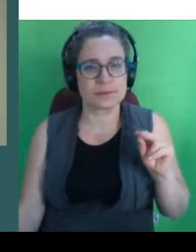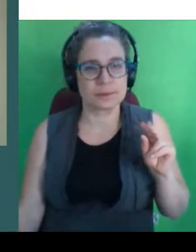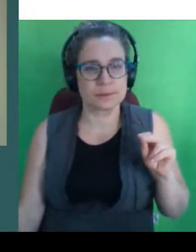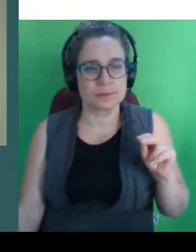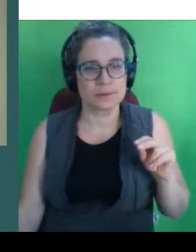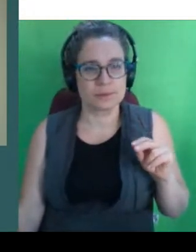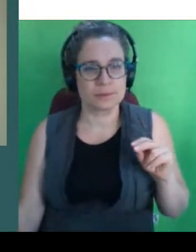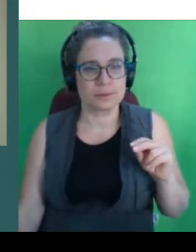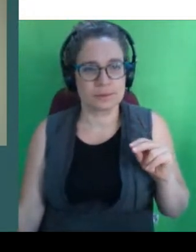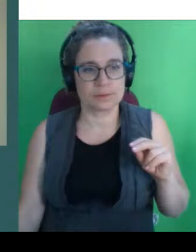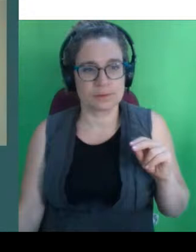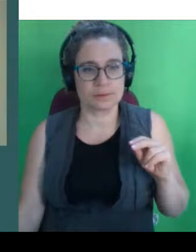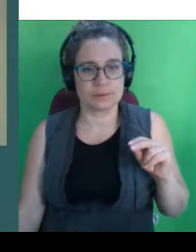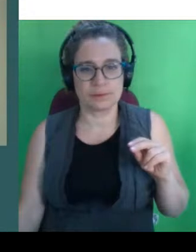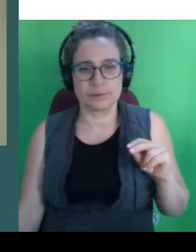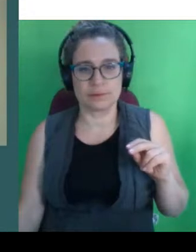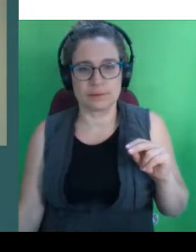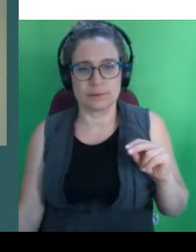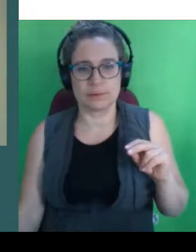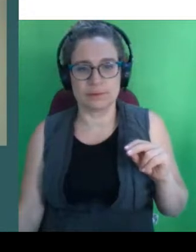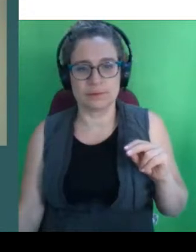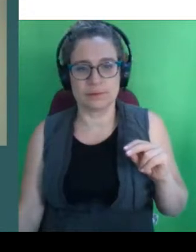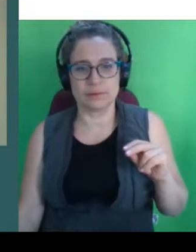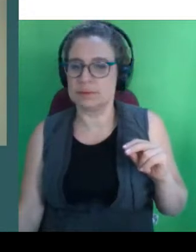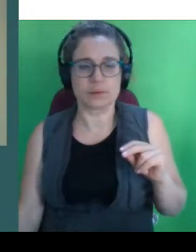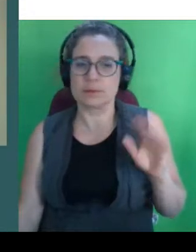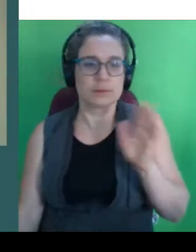so antihistamines don't affect specific IgEs.